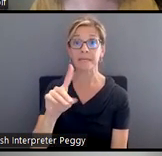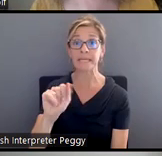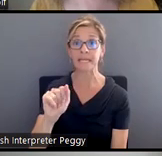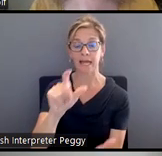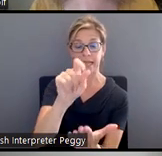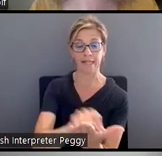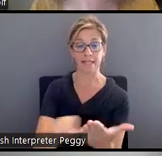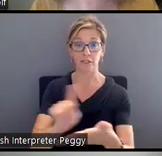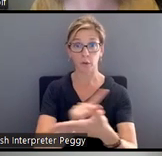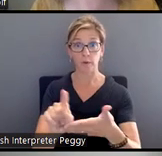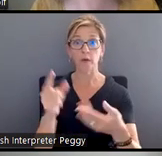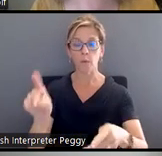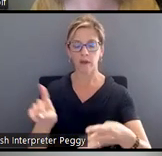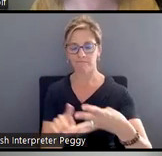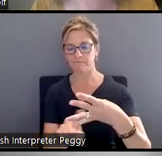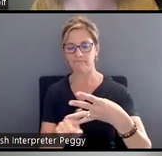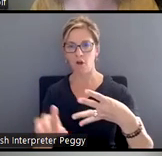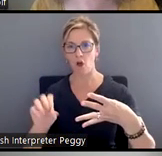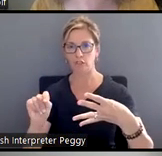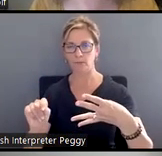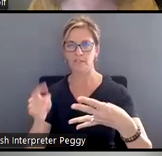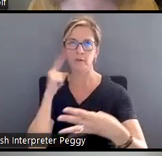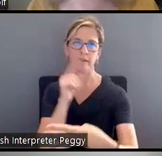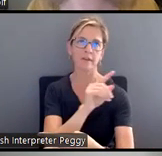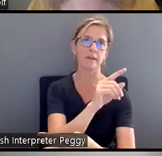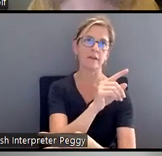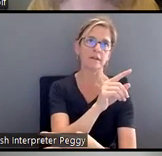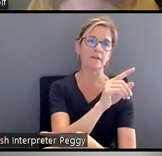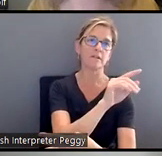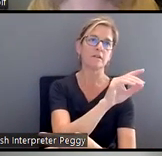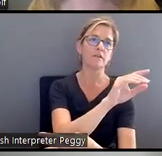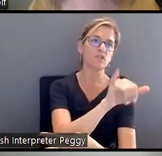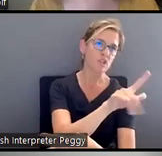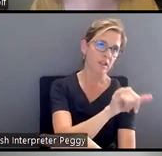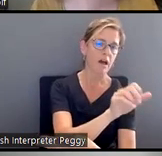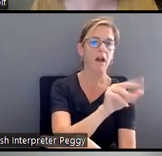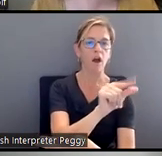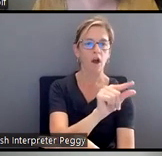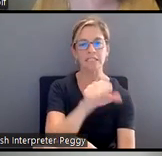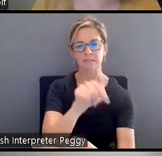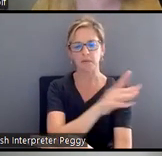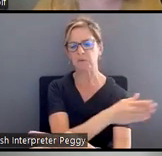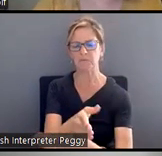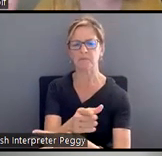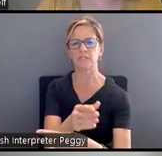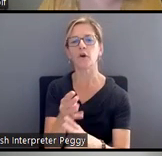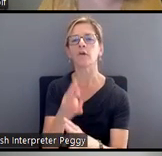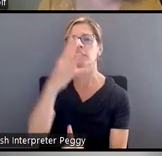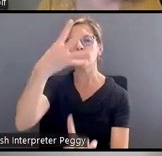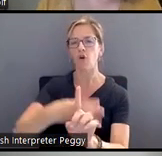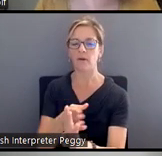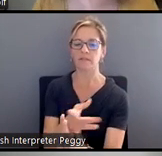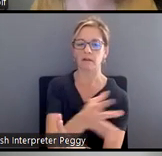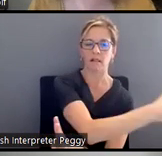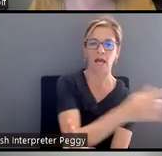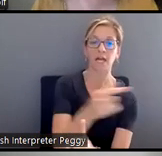28th of October. So I have June, July, August, September, roughly 4 months and a bit to prepare for that. So I'm going to move backwards.